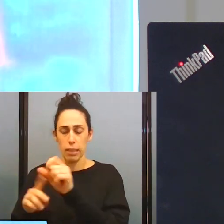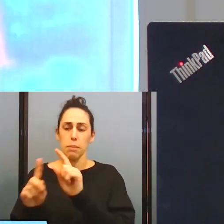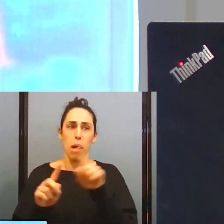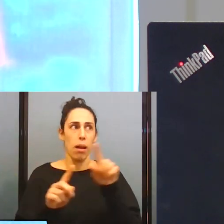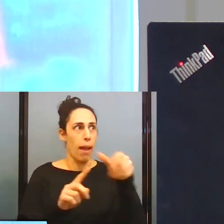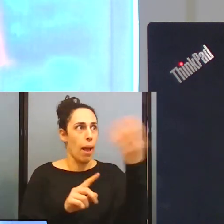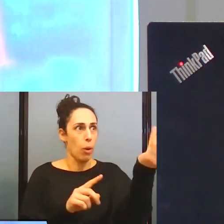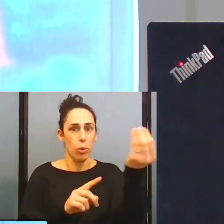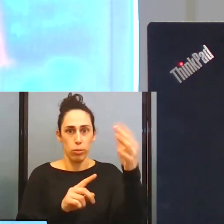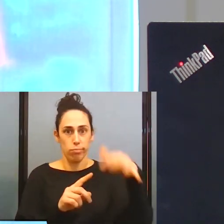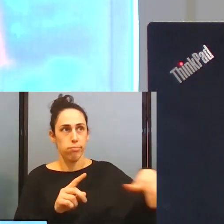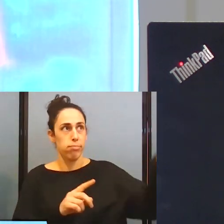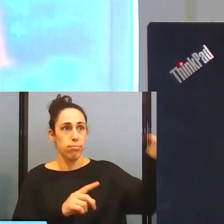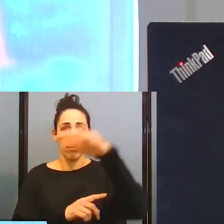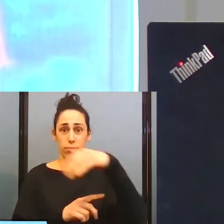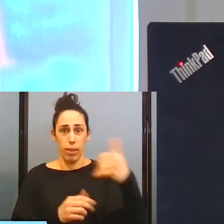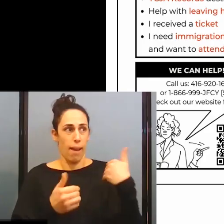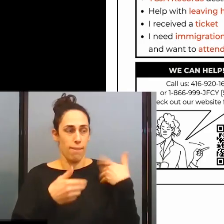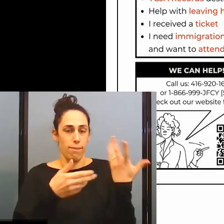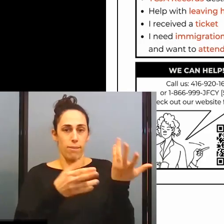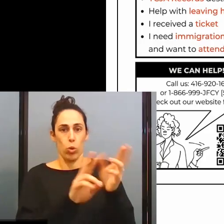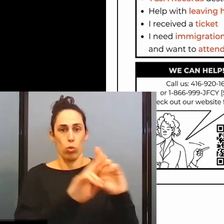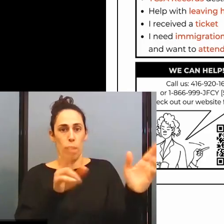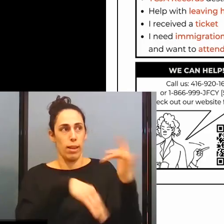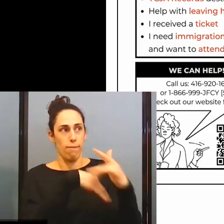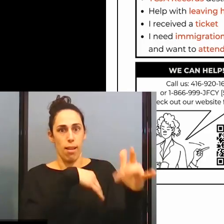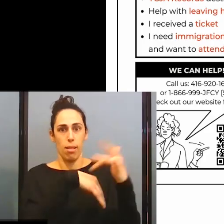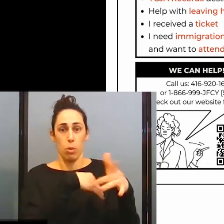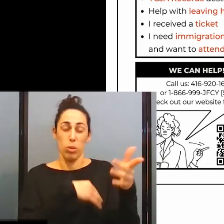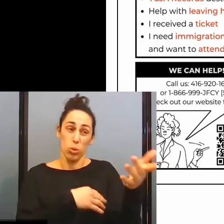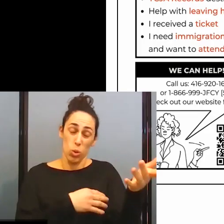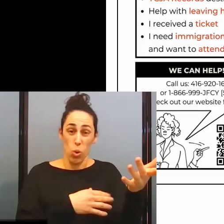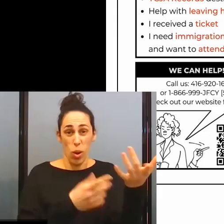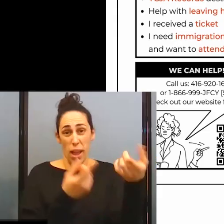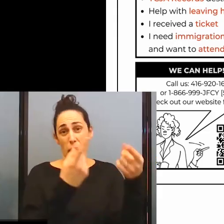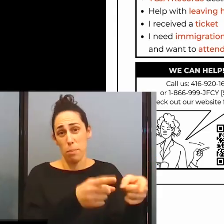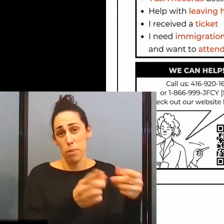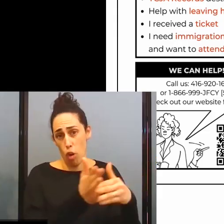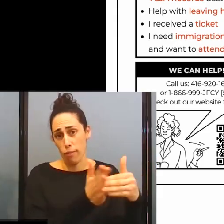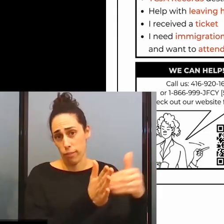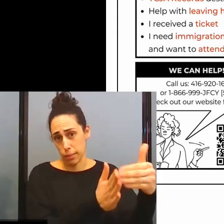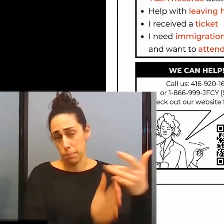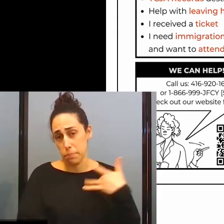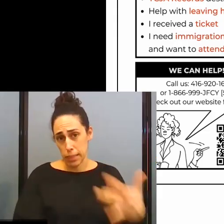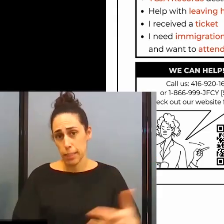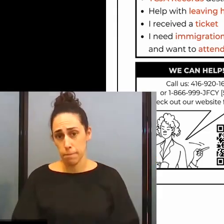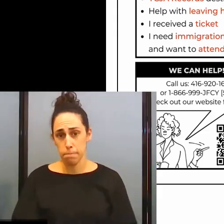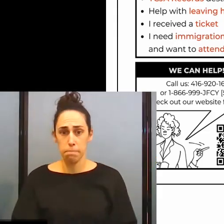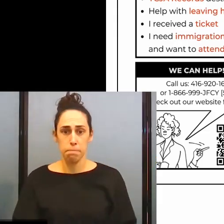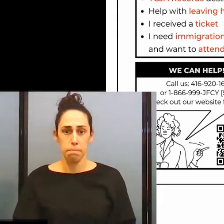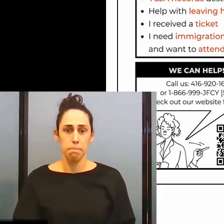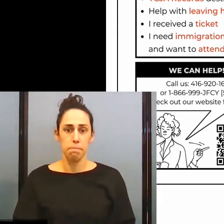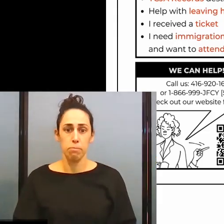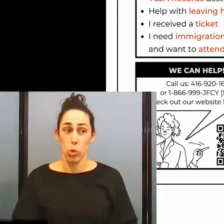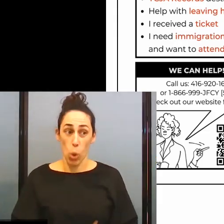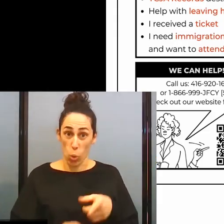welfare. Right. Next question is, how has